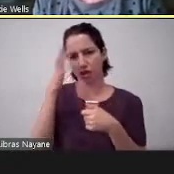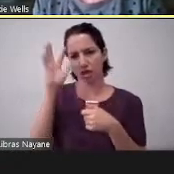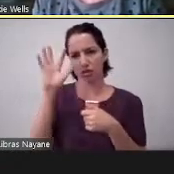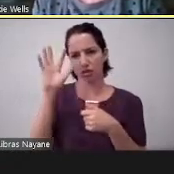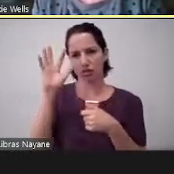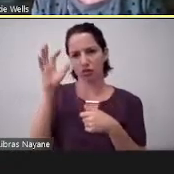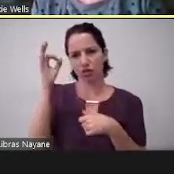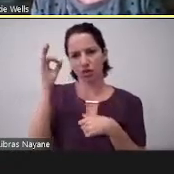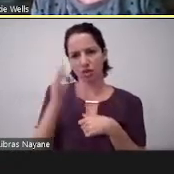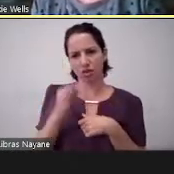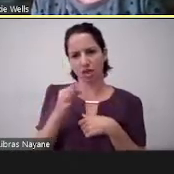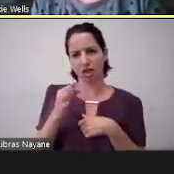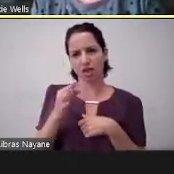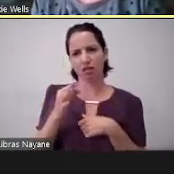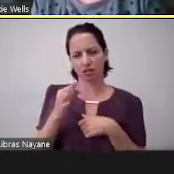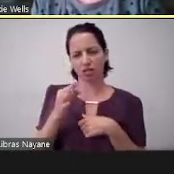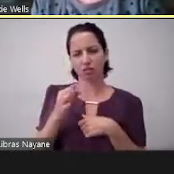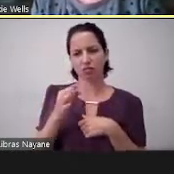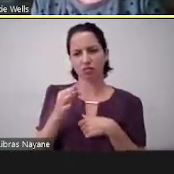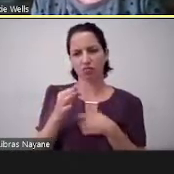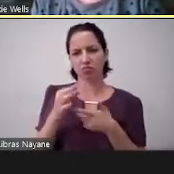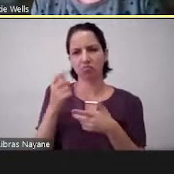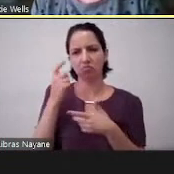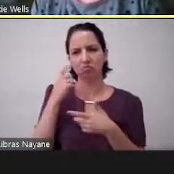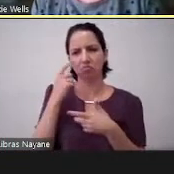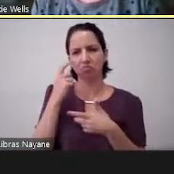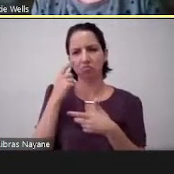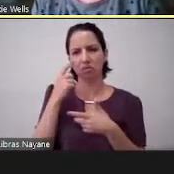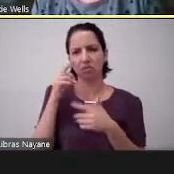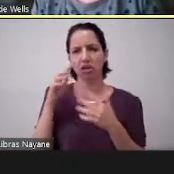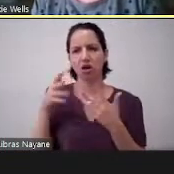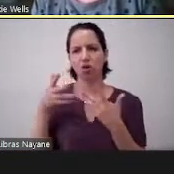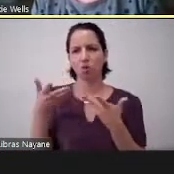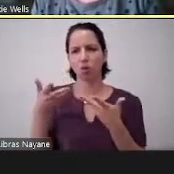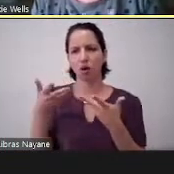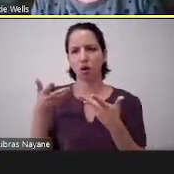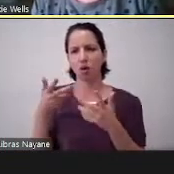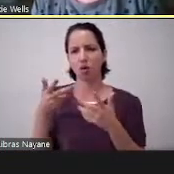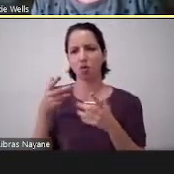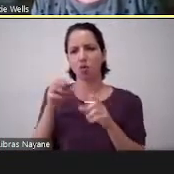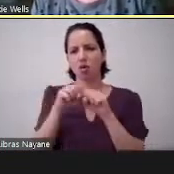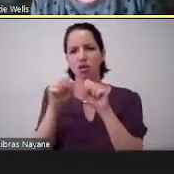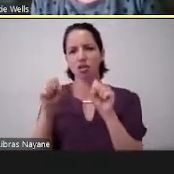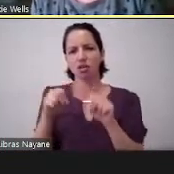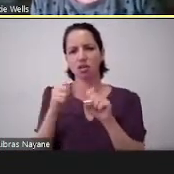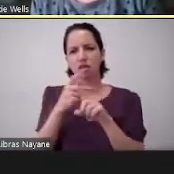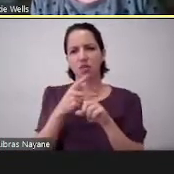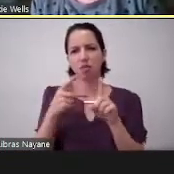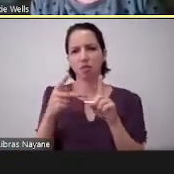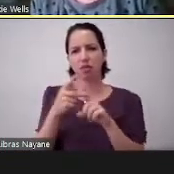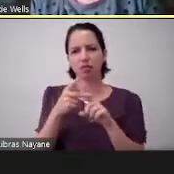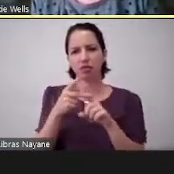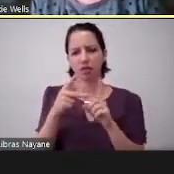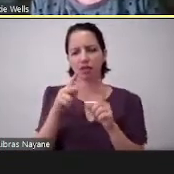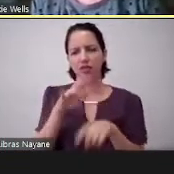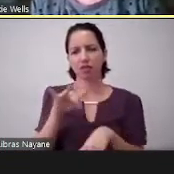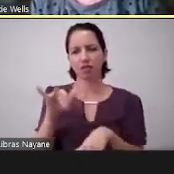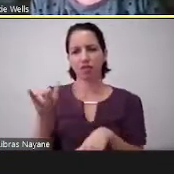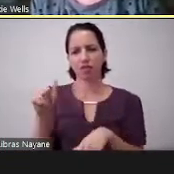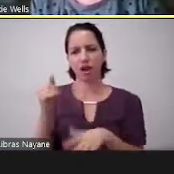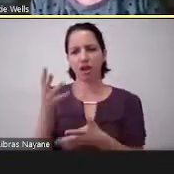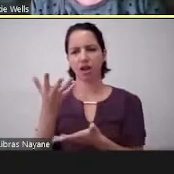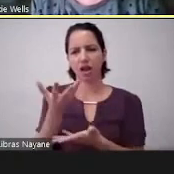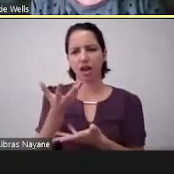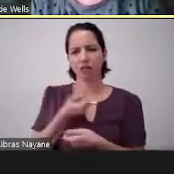not widespread understanding of pensions tax relief, a major change could nevertheless damage people's willingness